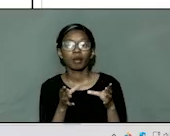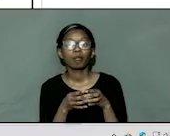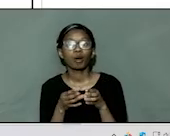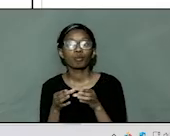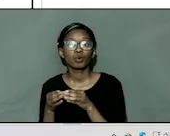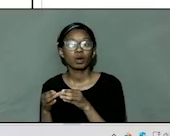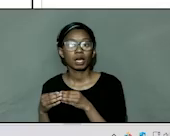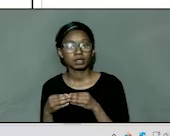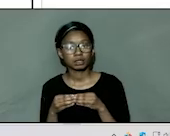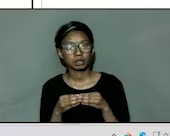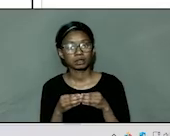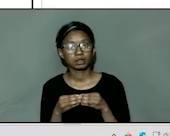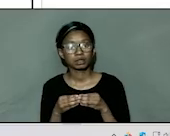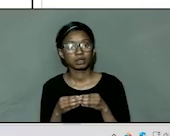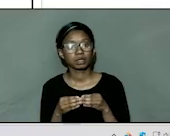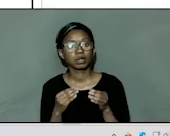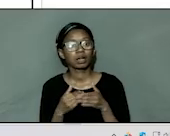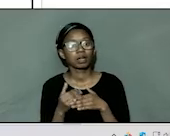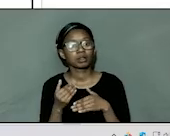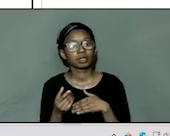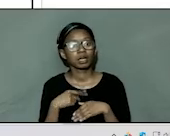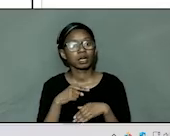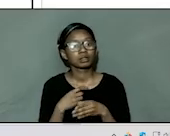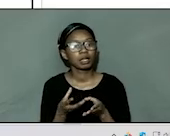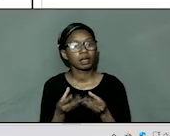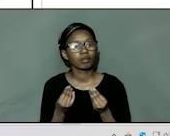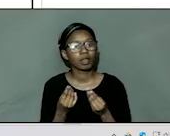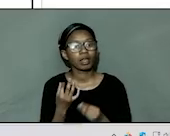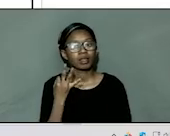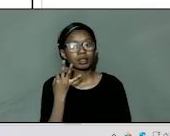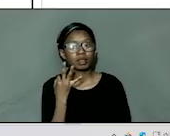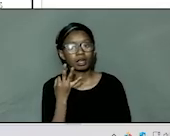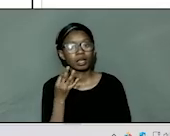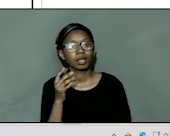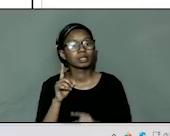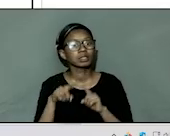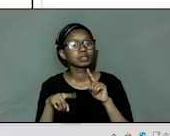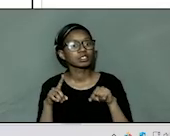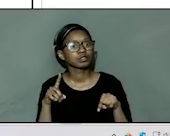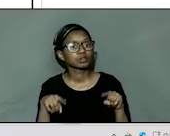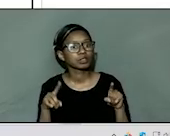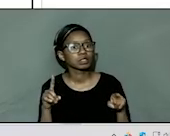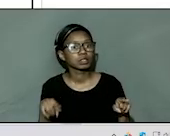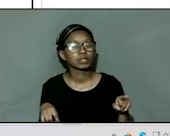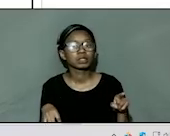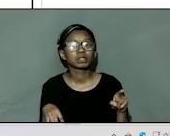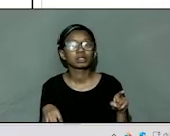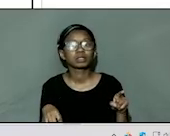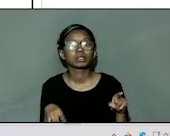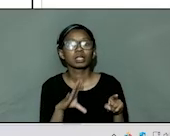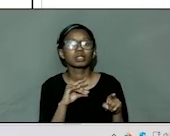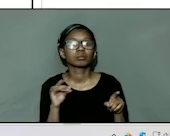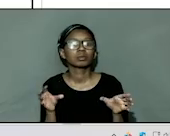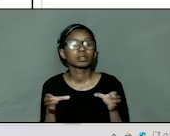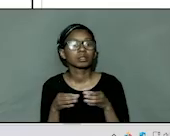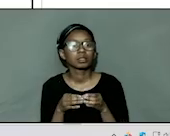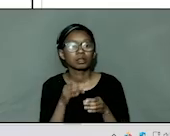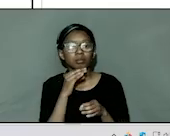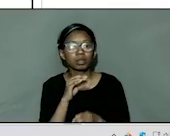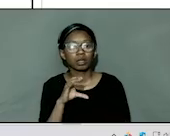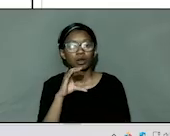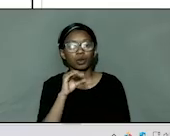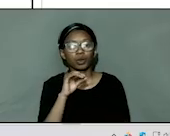population. And then, hence we have three different what? Three different species, which is the coyote, the jackal, and the